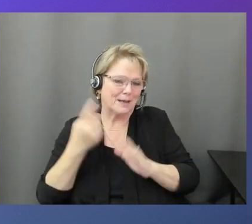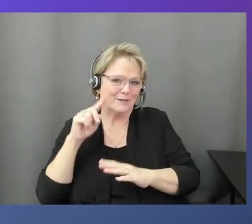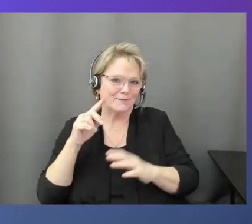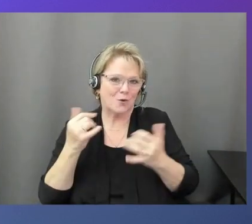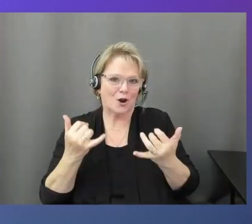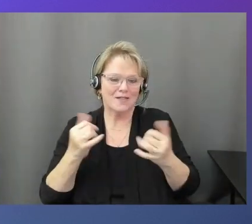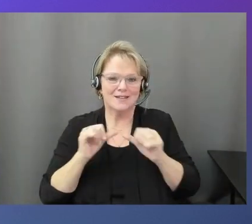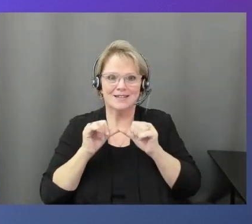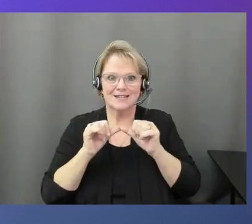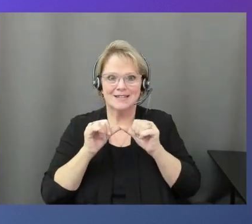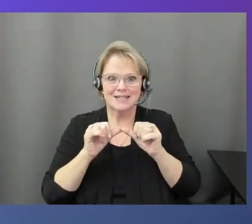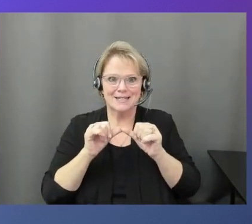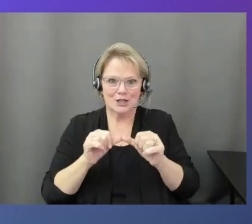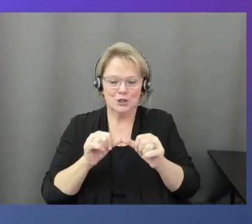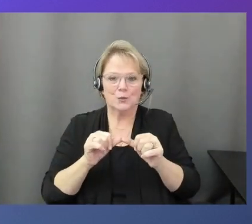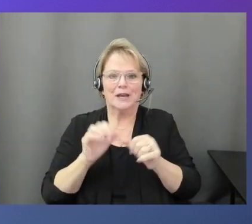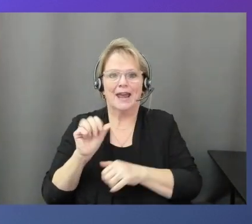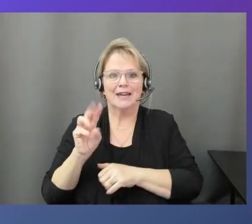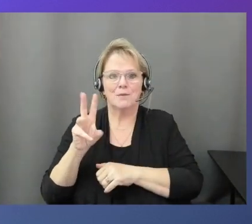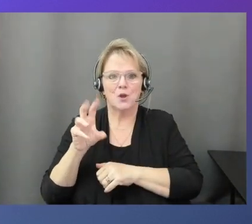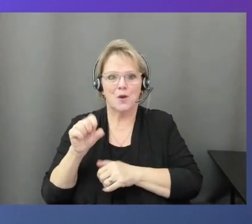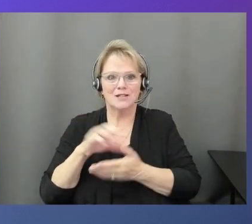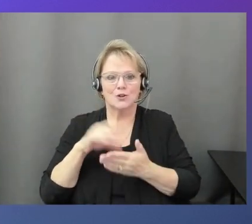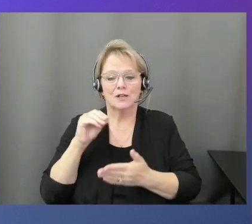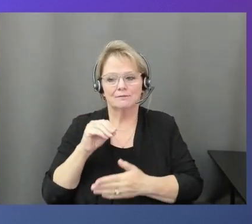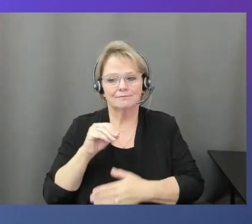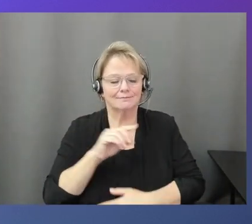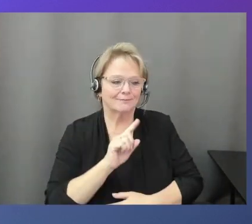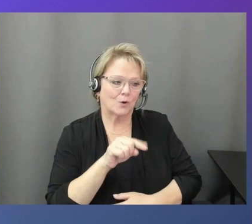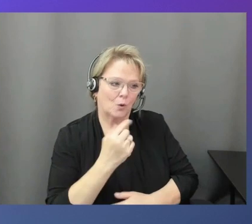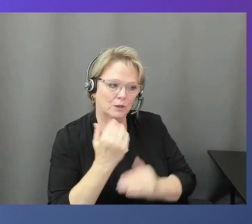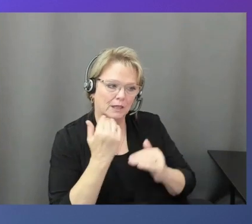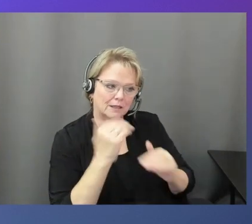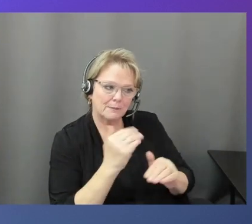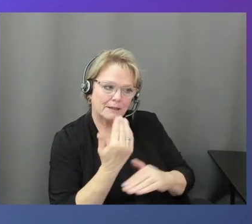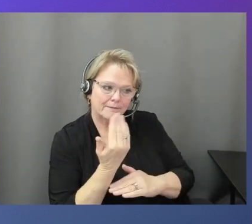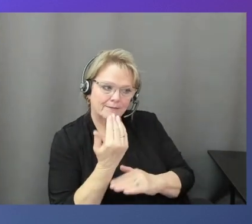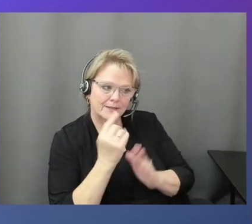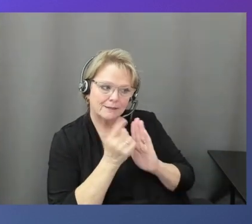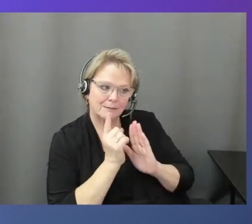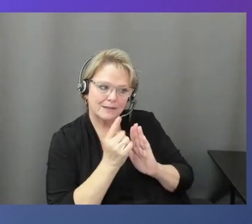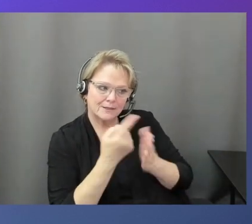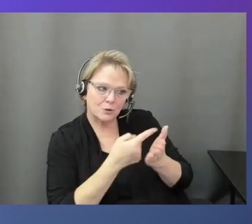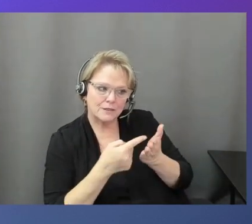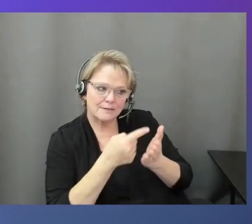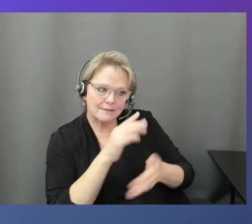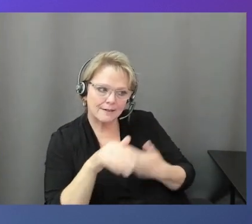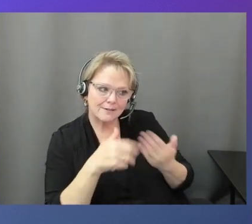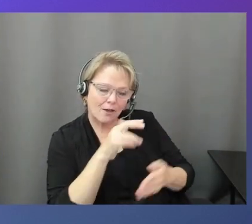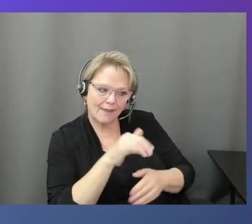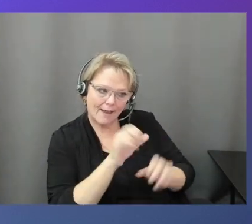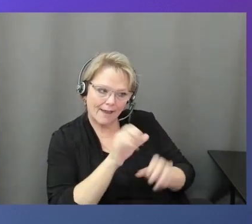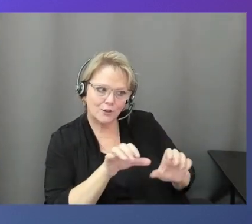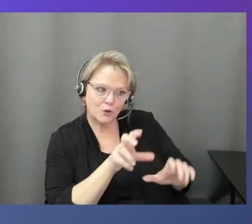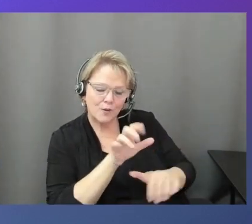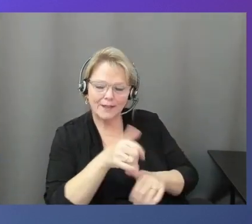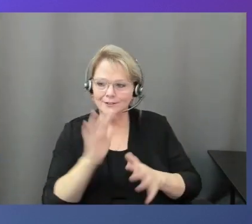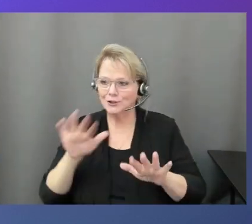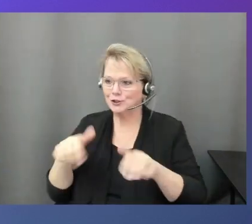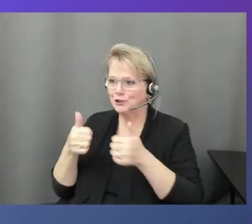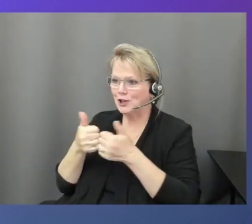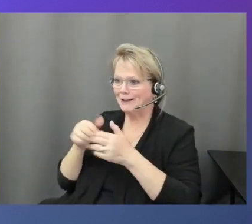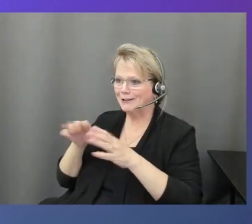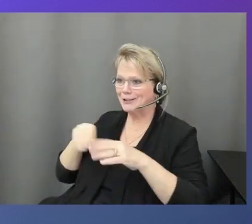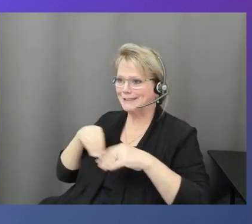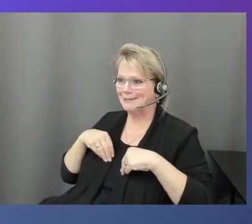this segment's only 15 minutes long. Do you have that much time to go through all that? Is that something you can handle? Challenge accepted. Let's do it. Let's